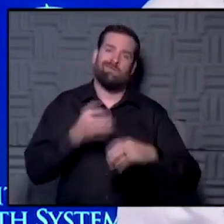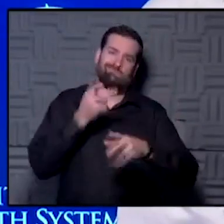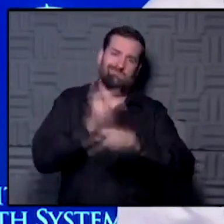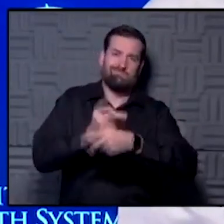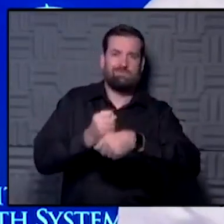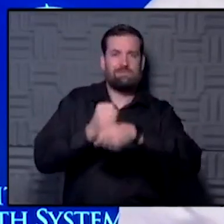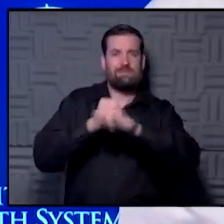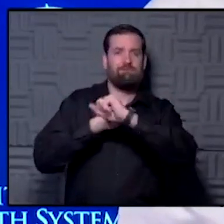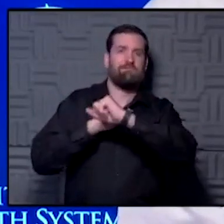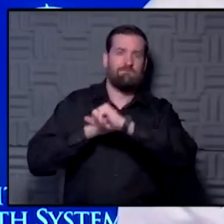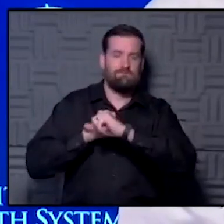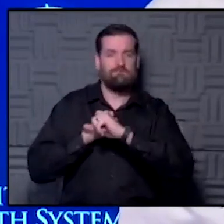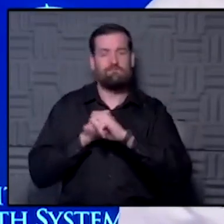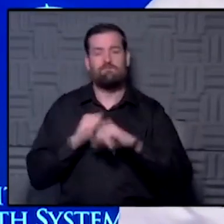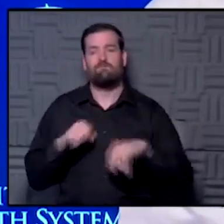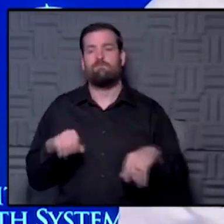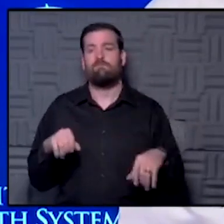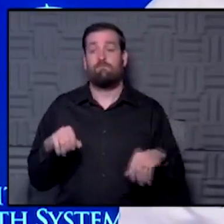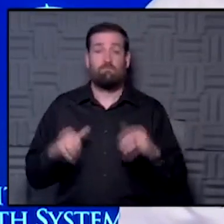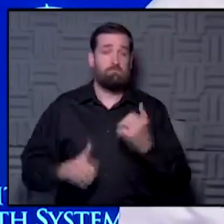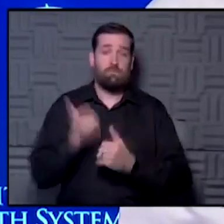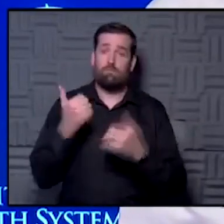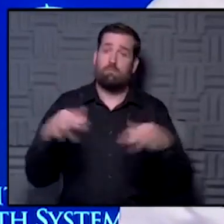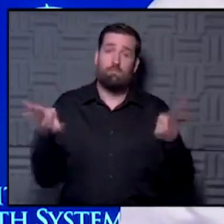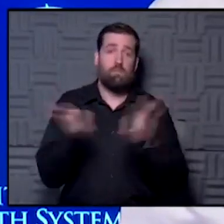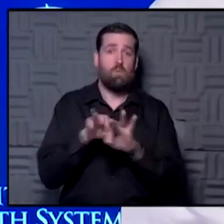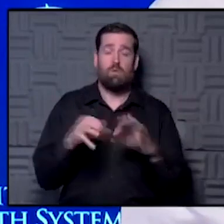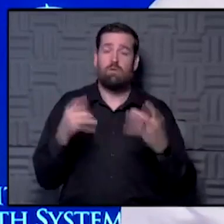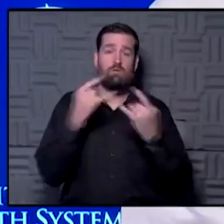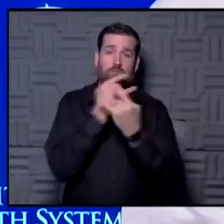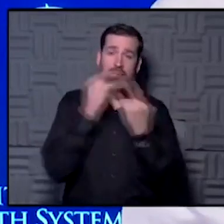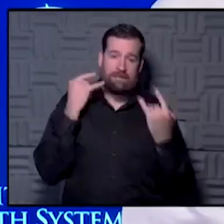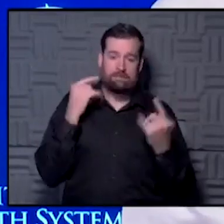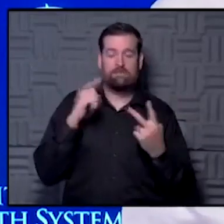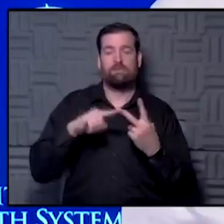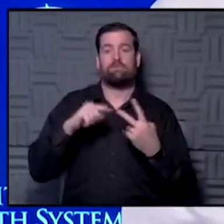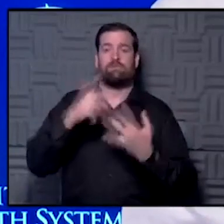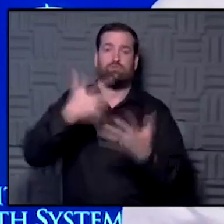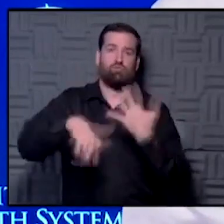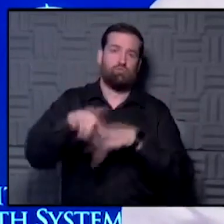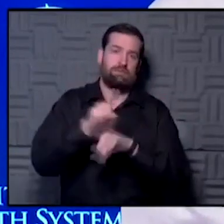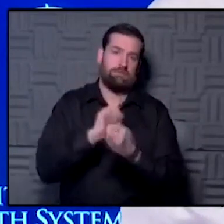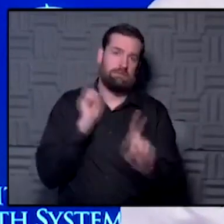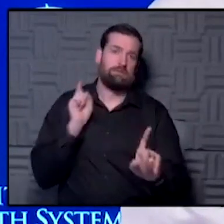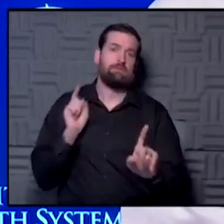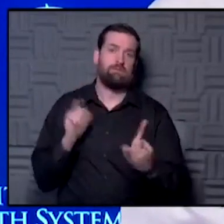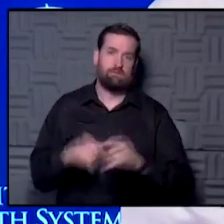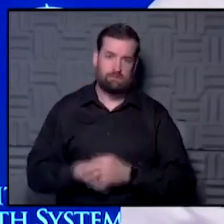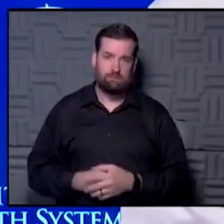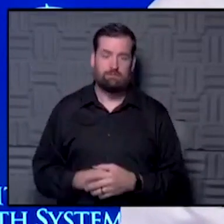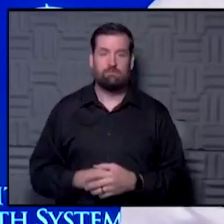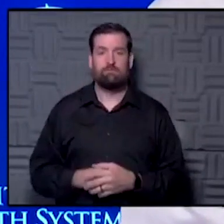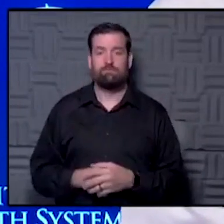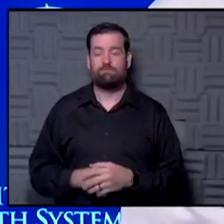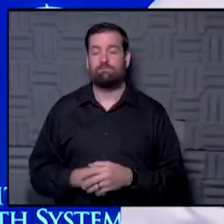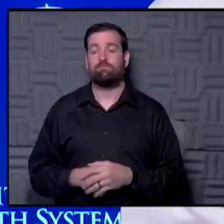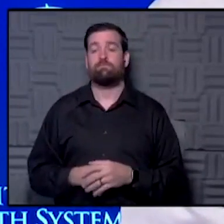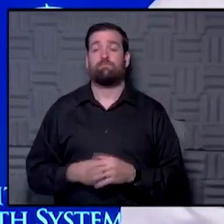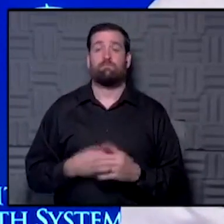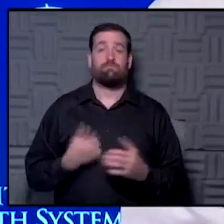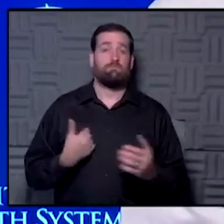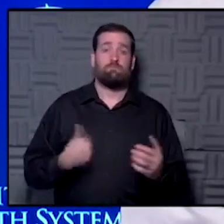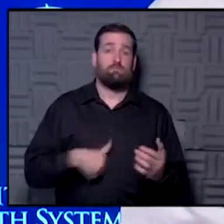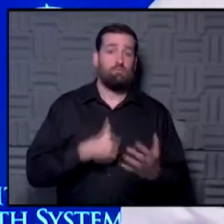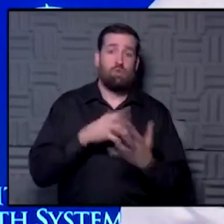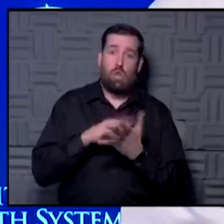safe. And the most important pillar of that pillars are to wear a mask and to be socially distanced. So what we are learning